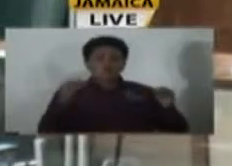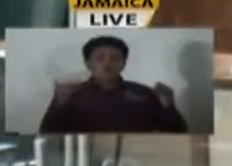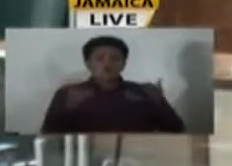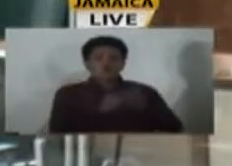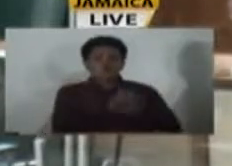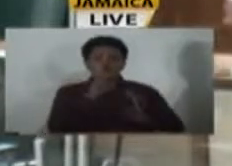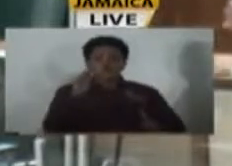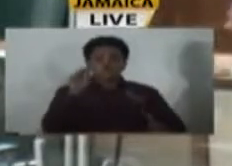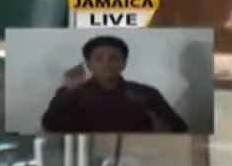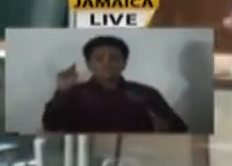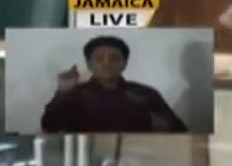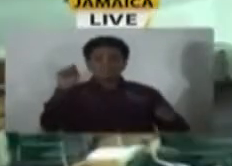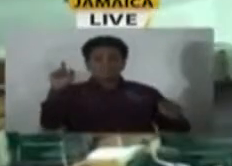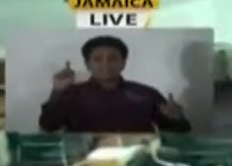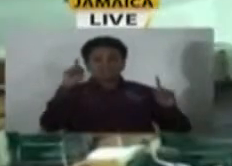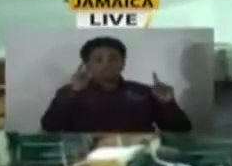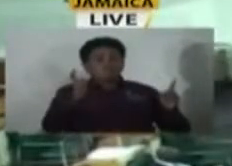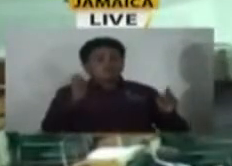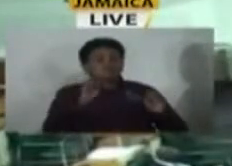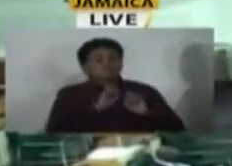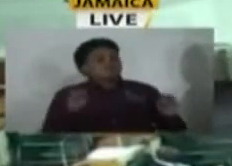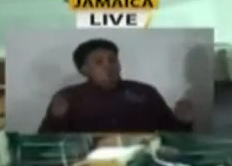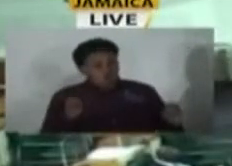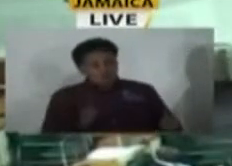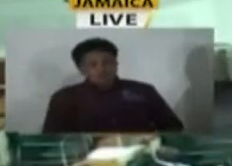net taxes.